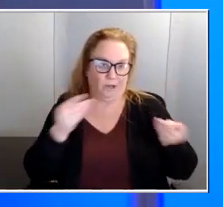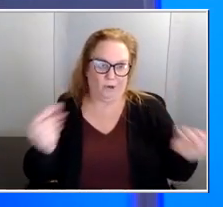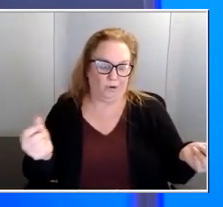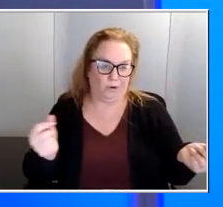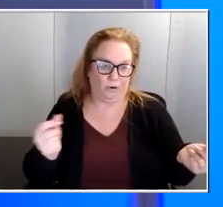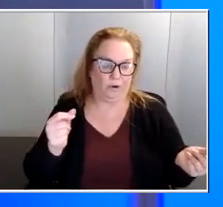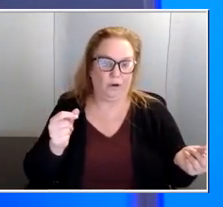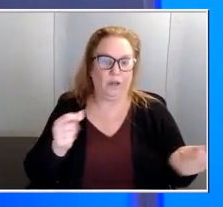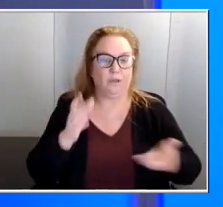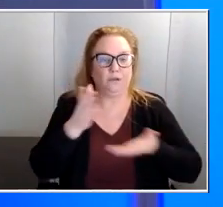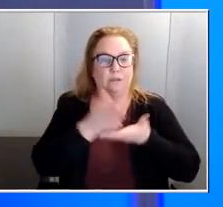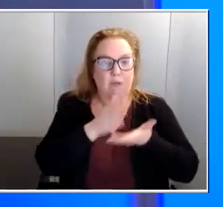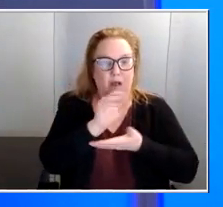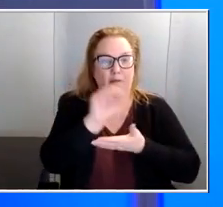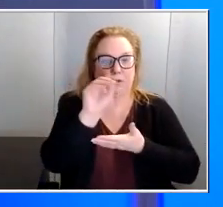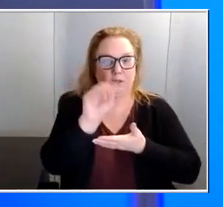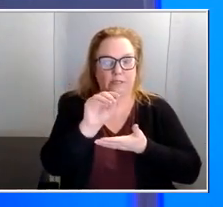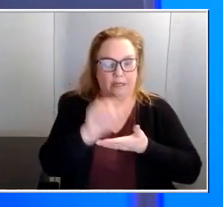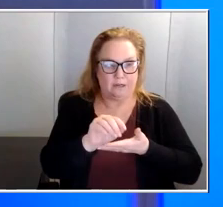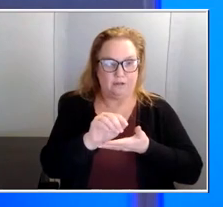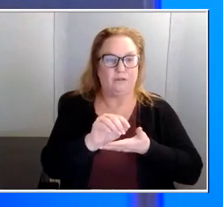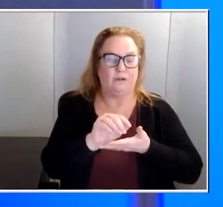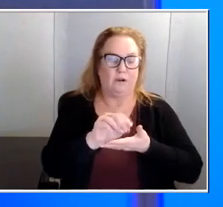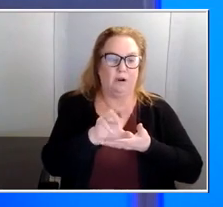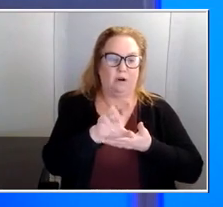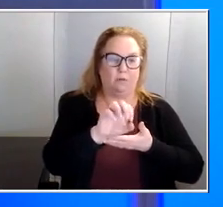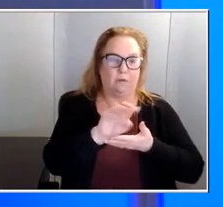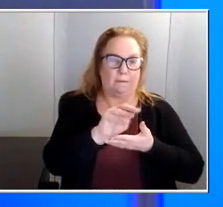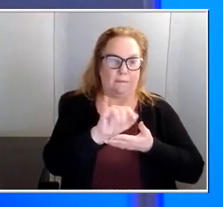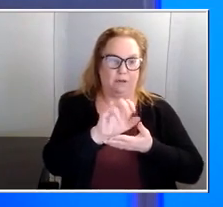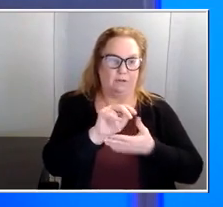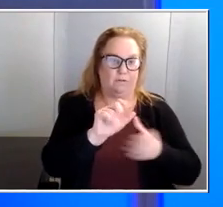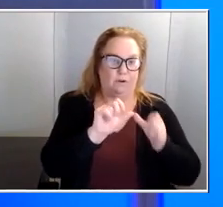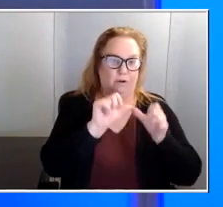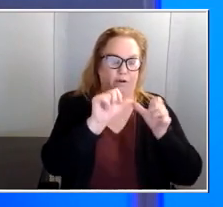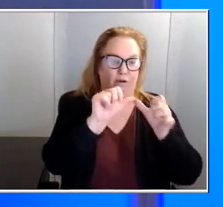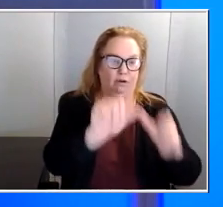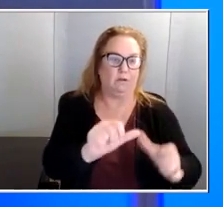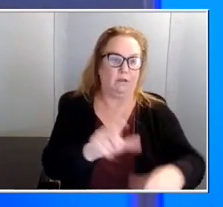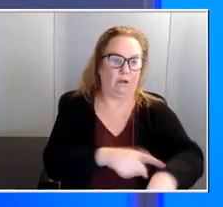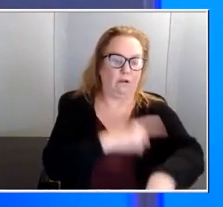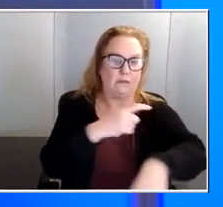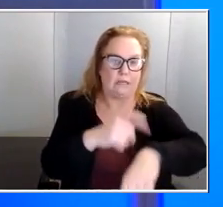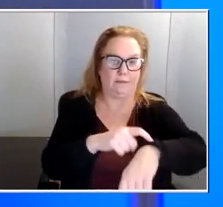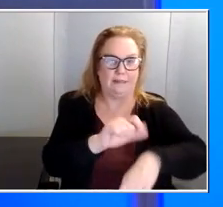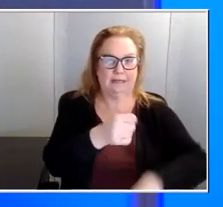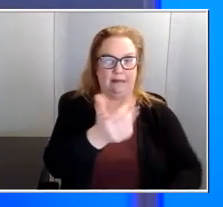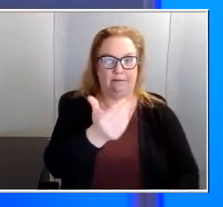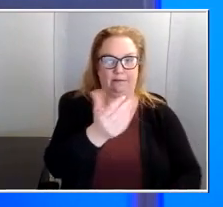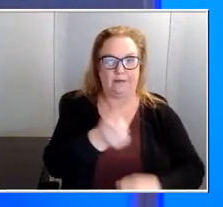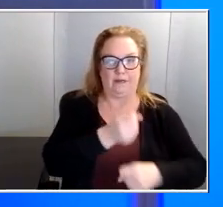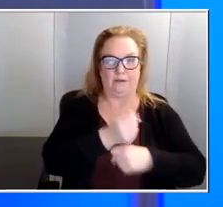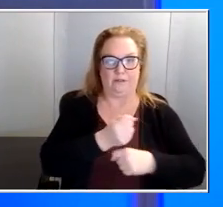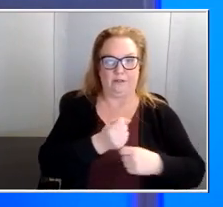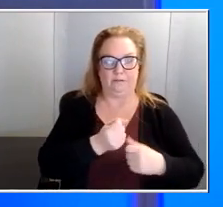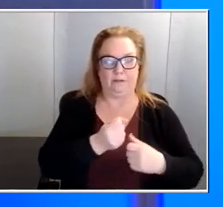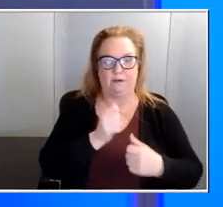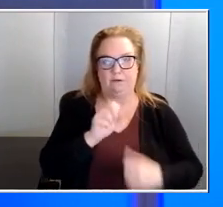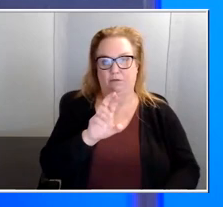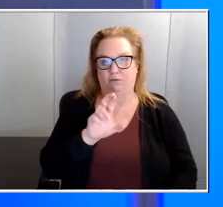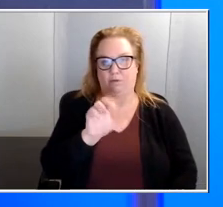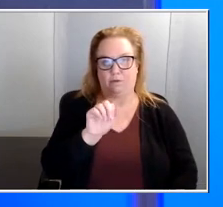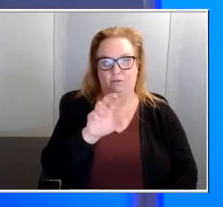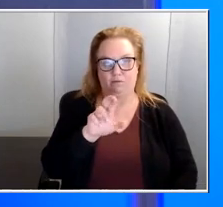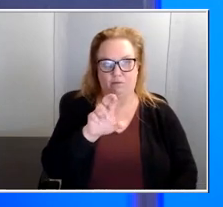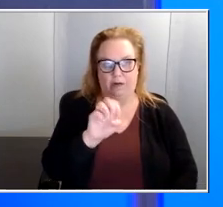small percentage of patients who are in remission for very long periods of time, 10, 15 years and even beyond, but those are very far and few